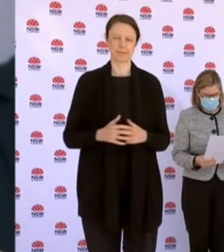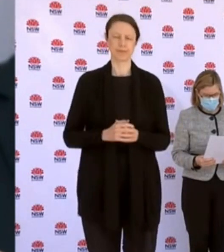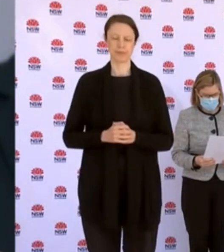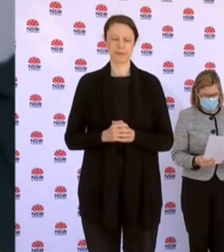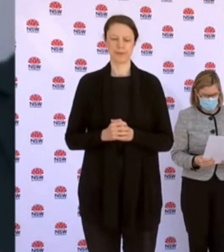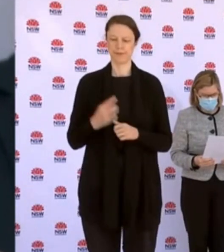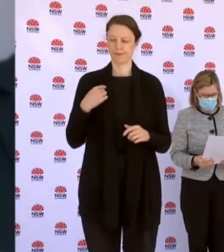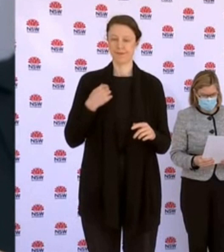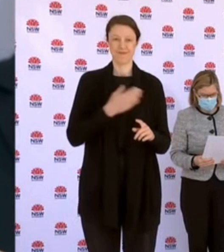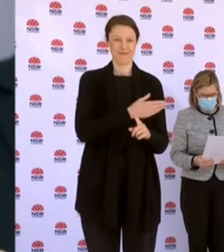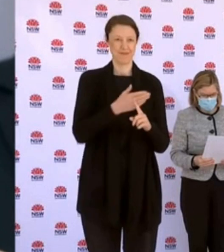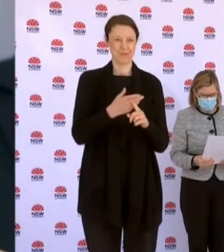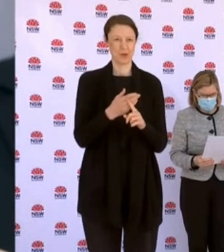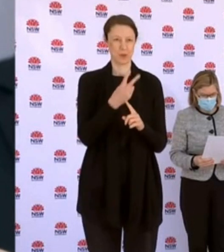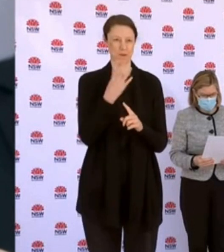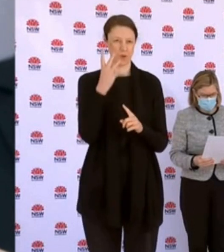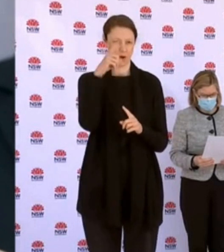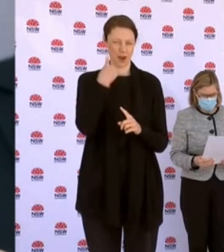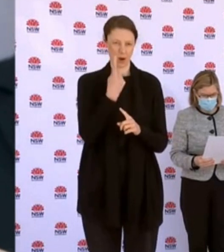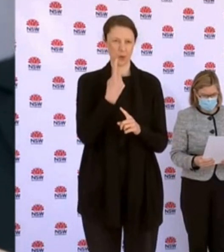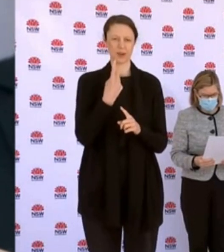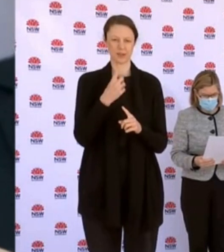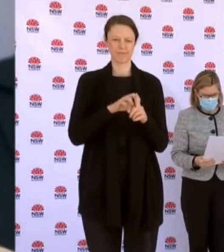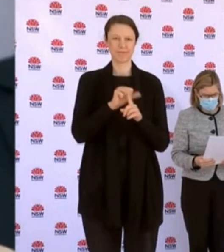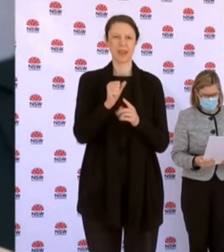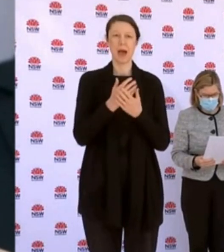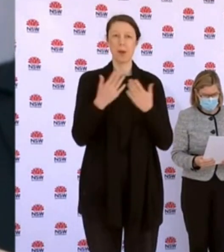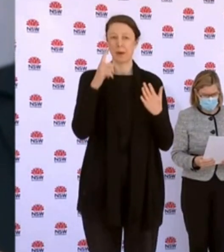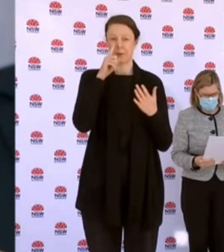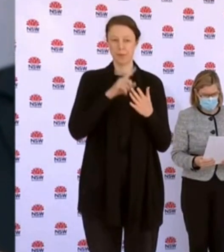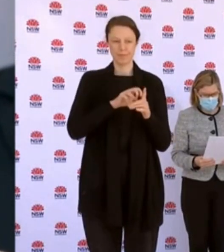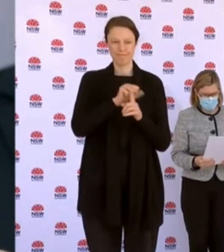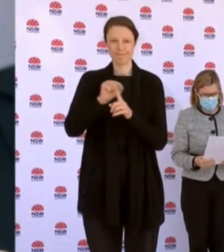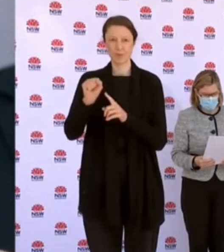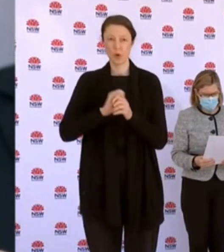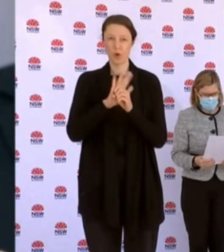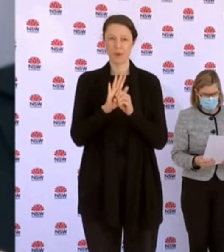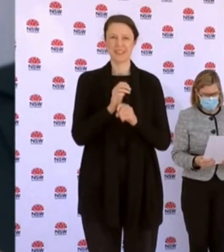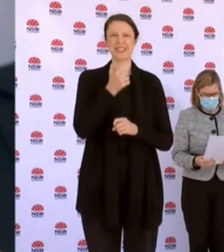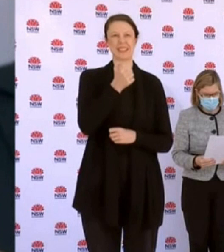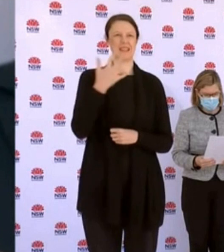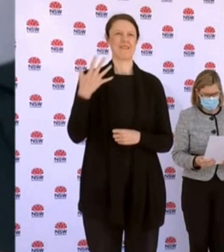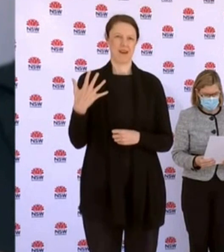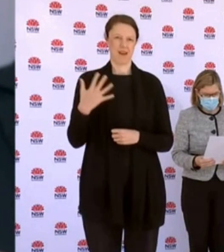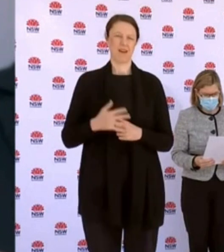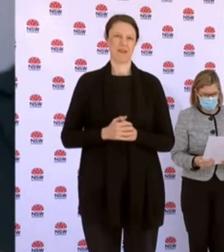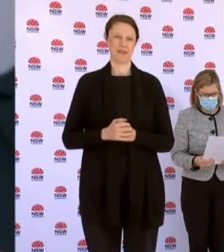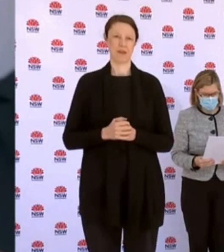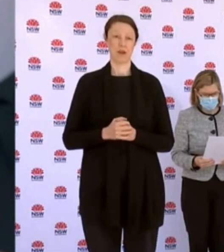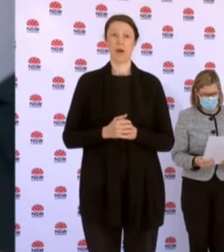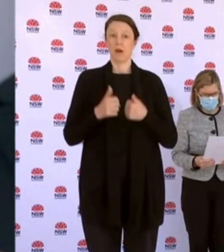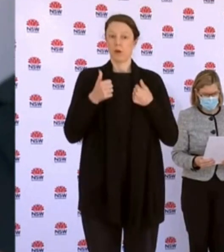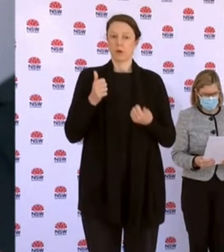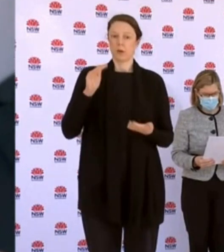New South Wales recorded 65 cases of community transmission. Now, obviously, that's a welcome drop on